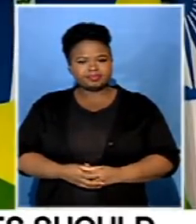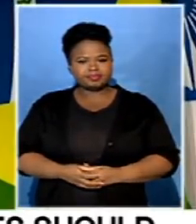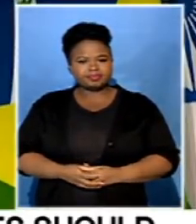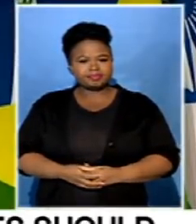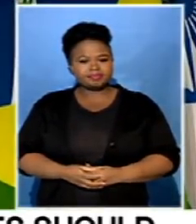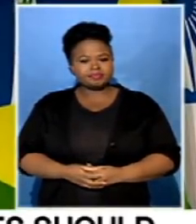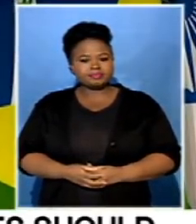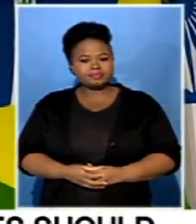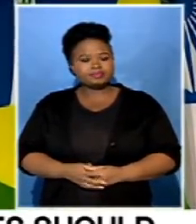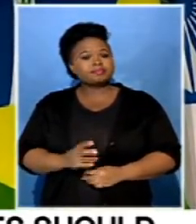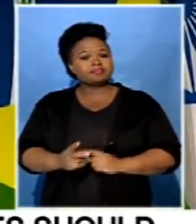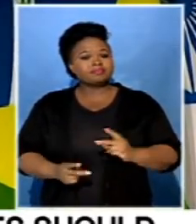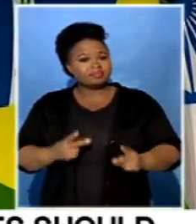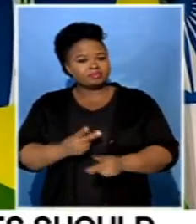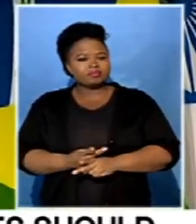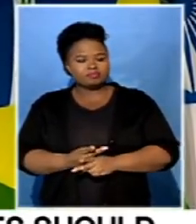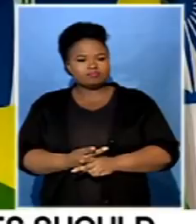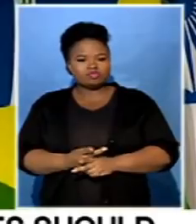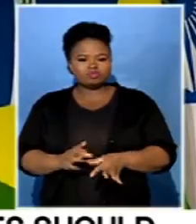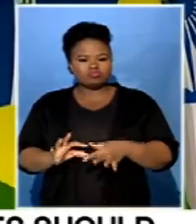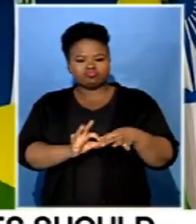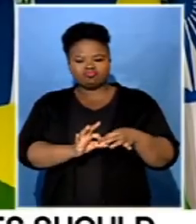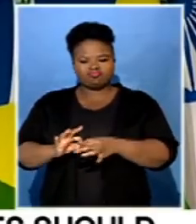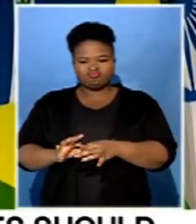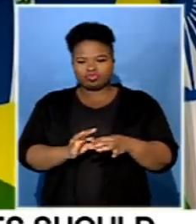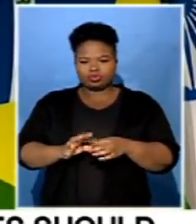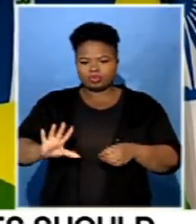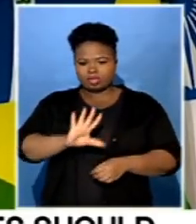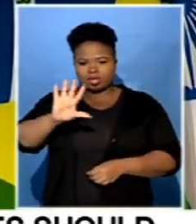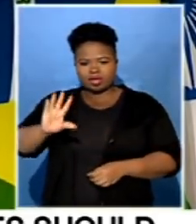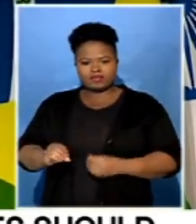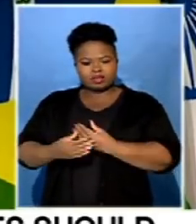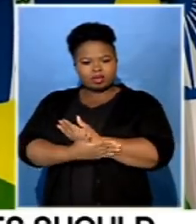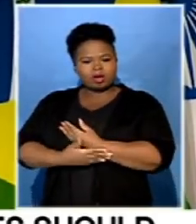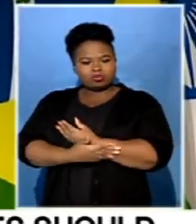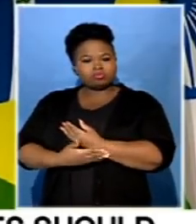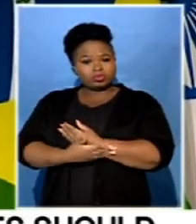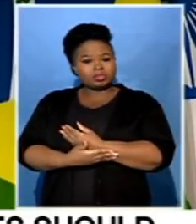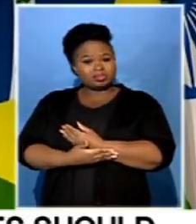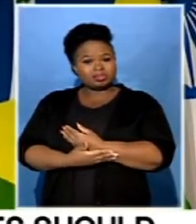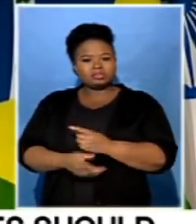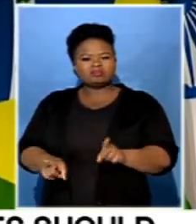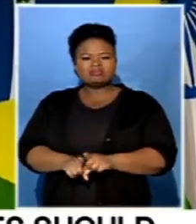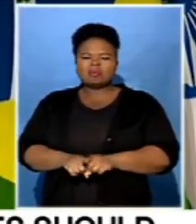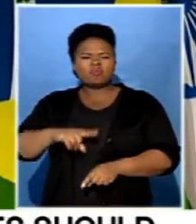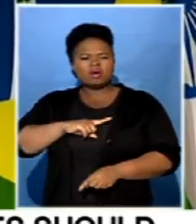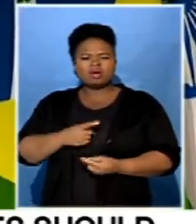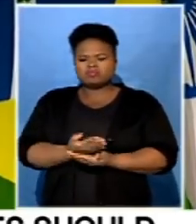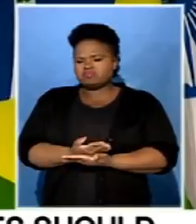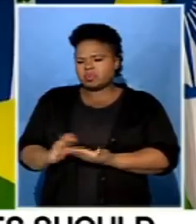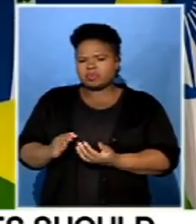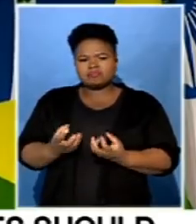We should actively carry out cooperation with African countries in such areas as poverty